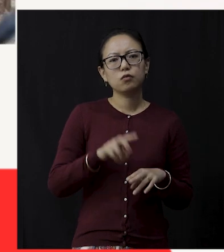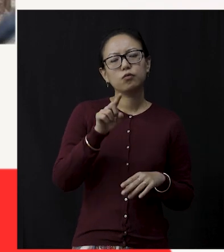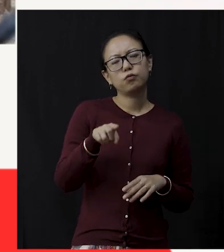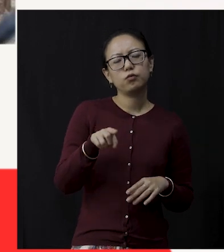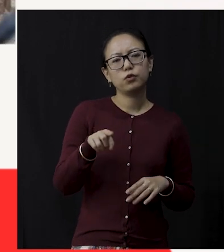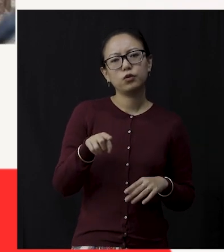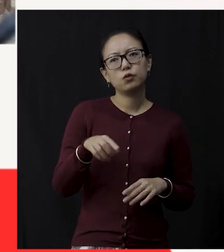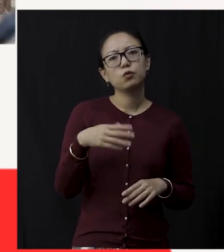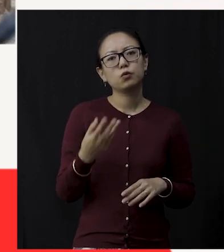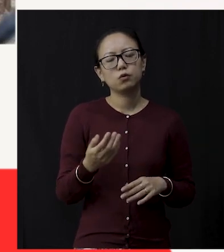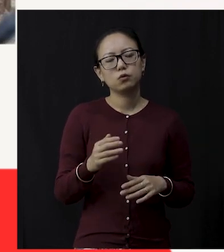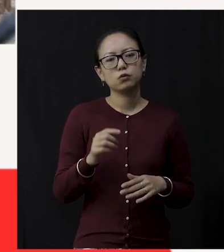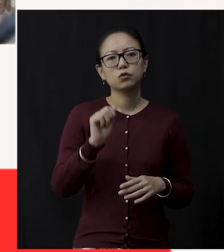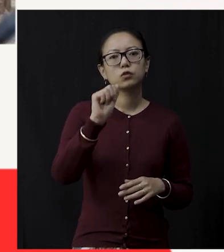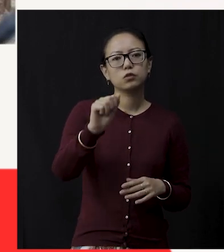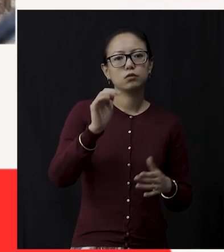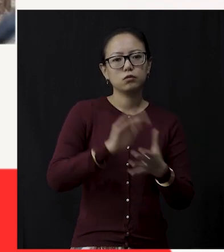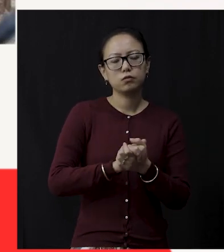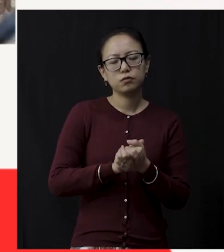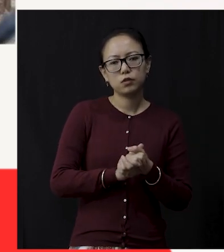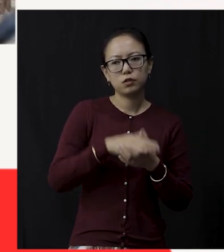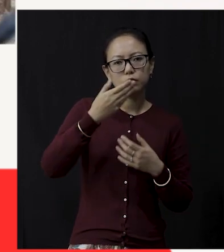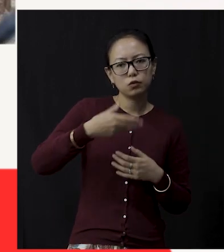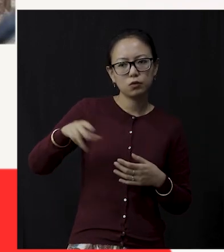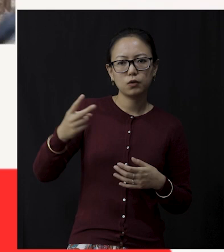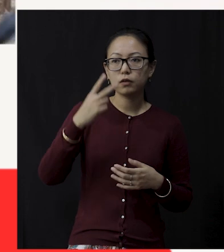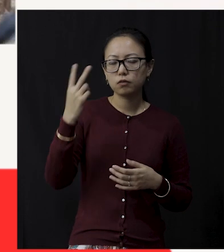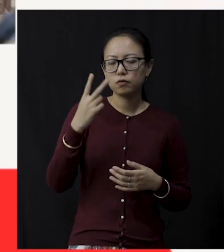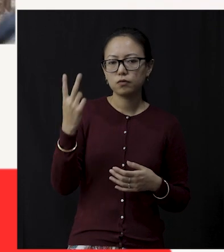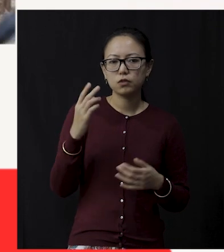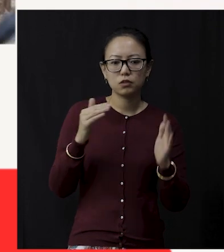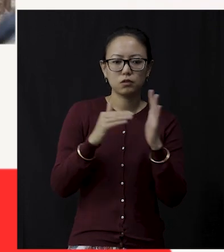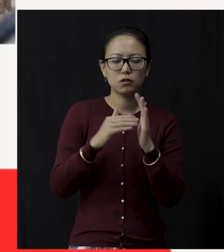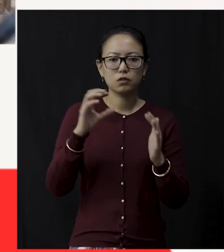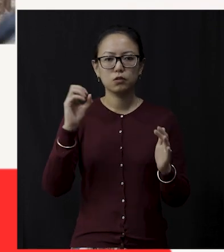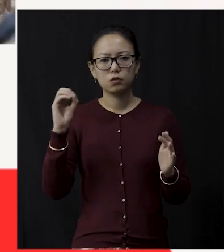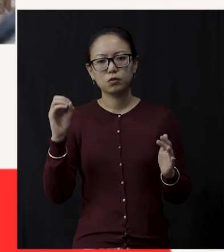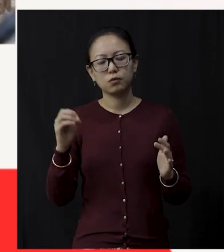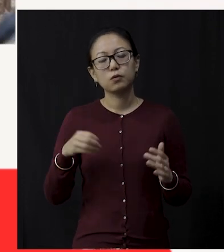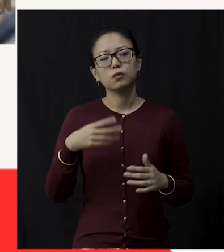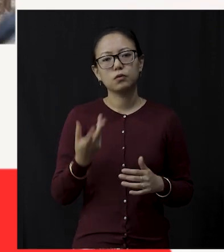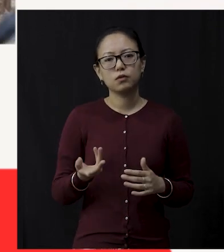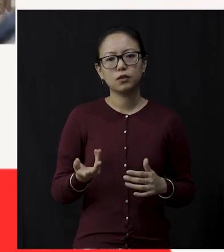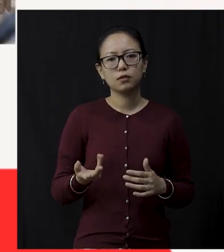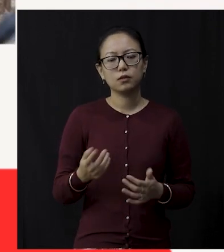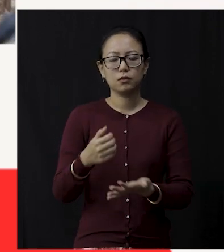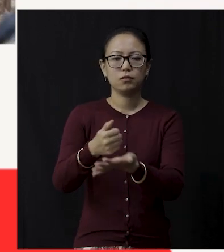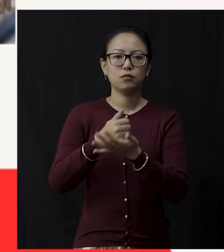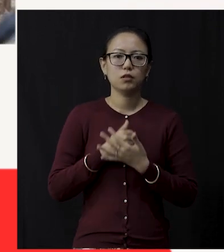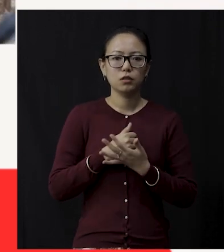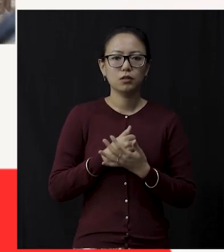friends to visit a zoo. Okay, we will learn a lot about